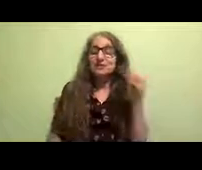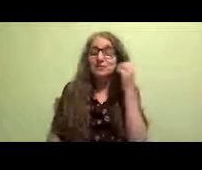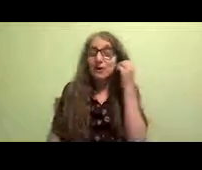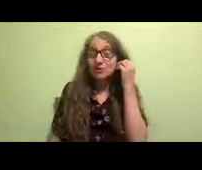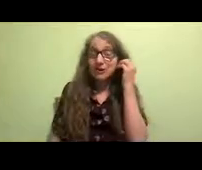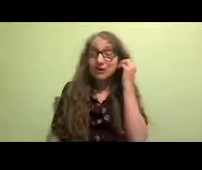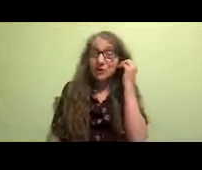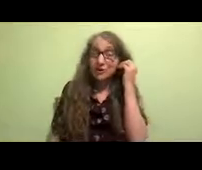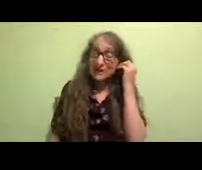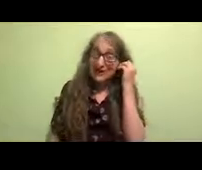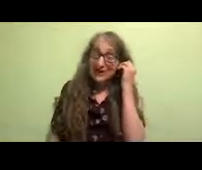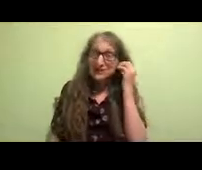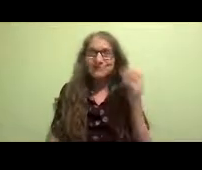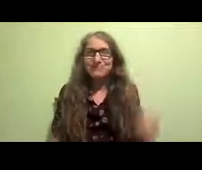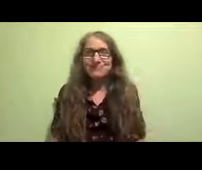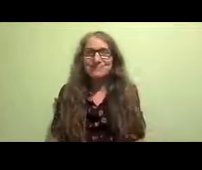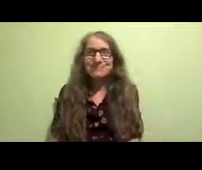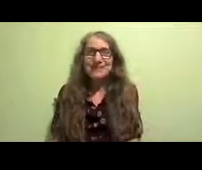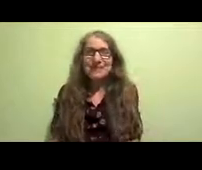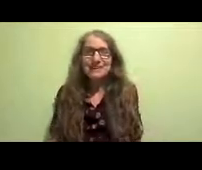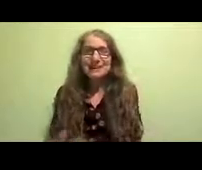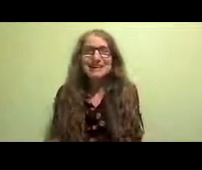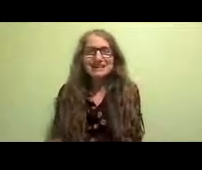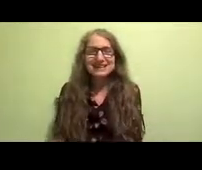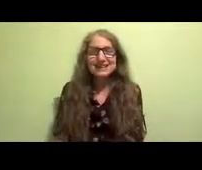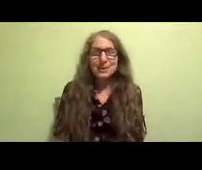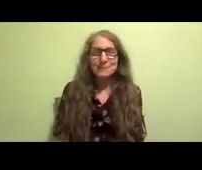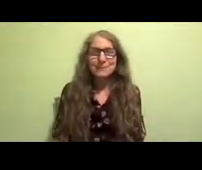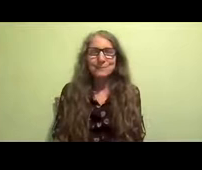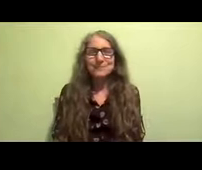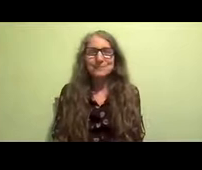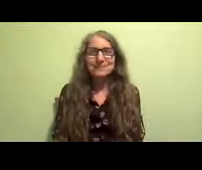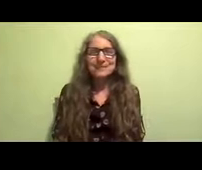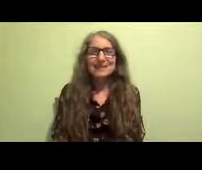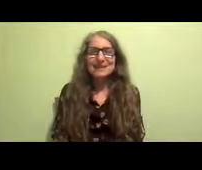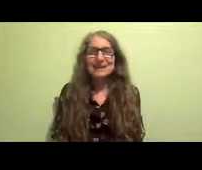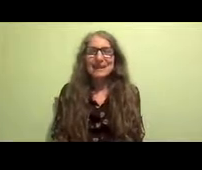able to involve the culinary arts. Next slide.